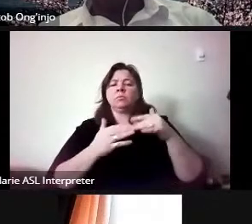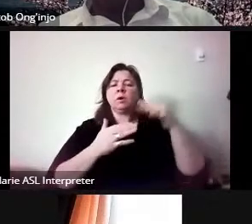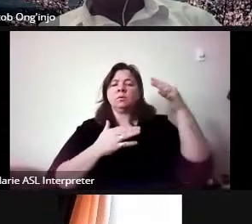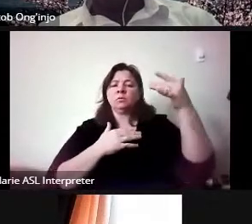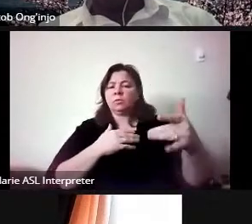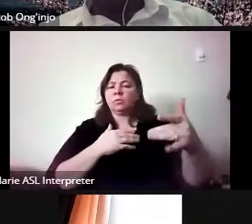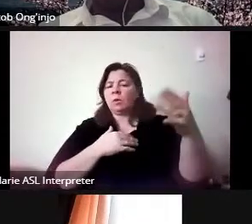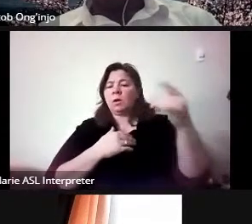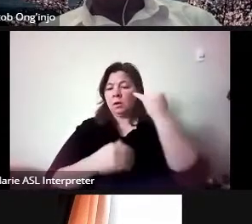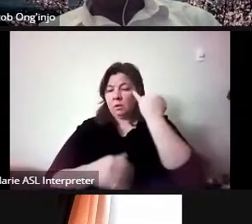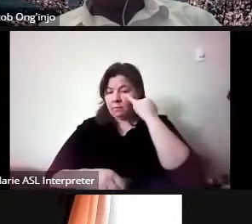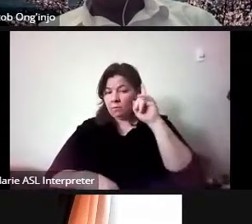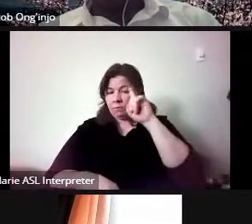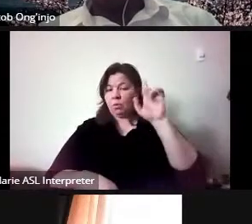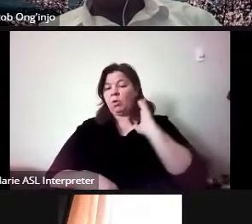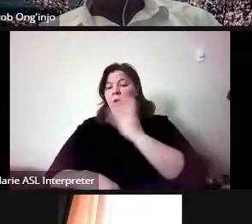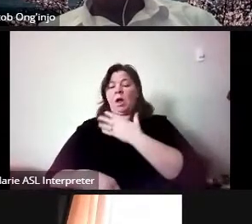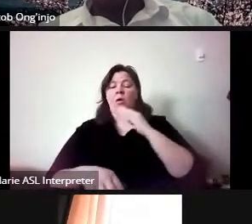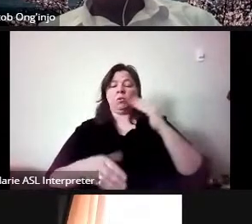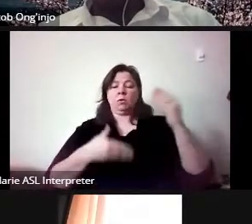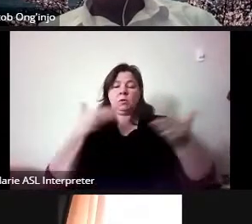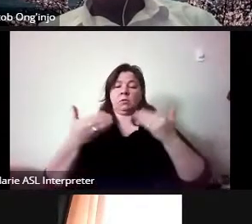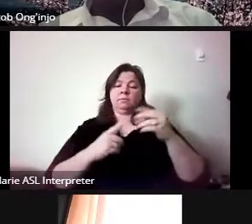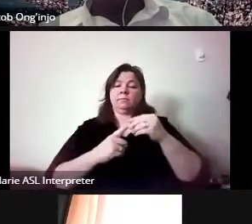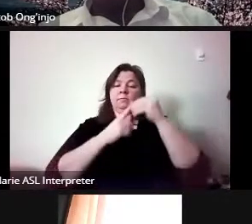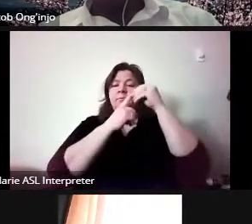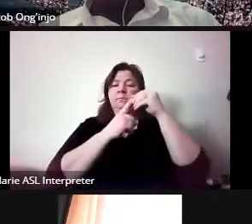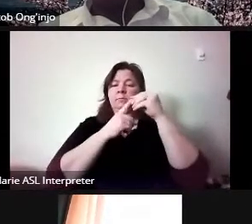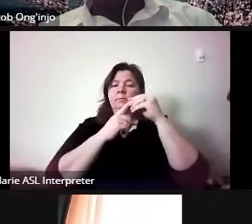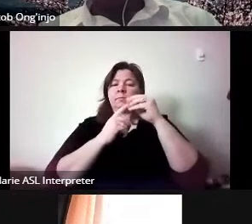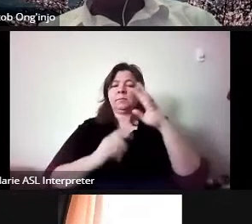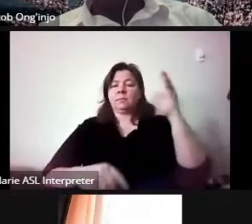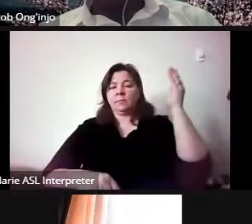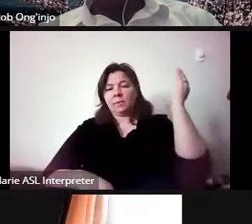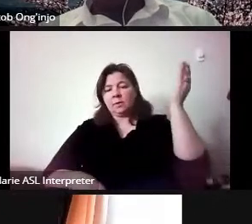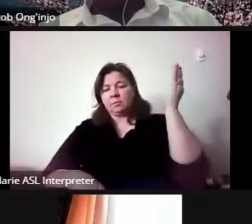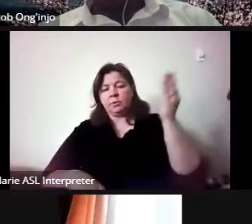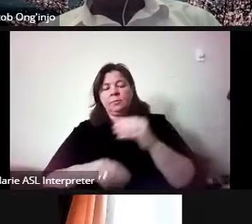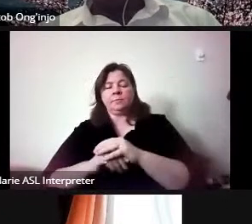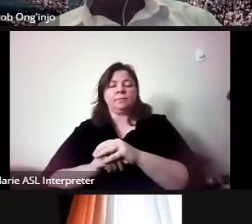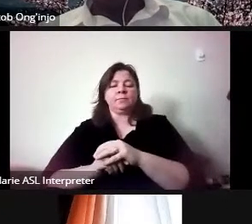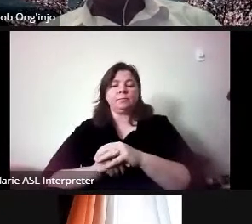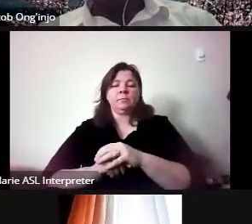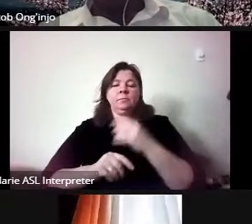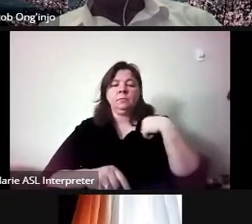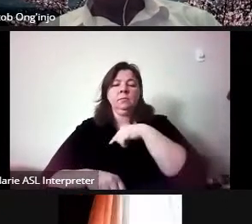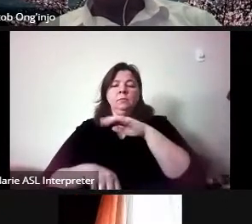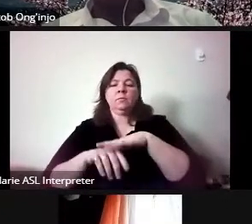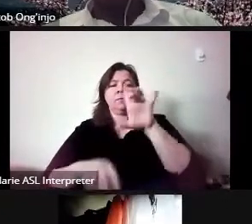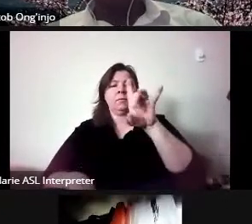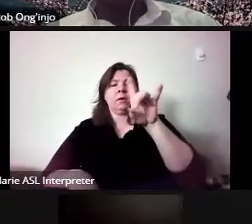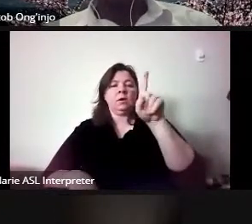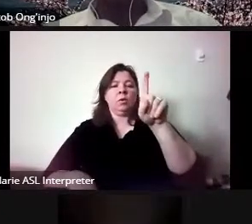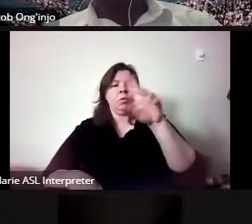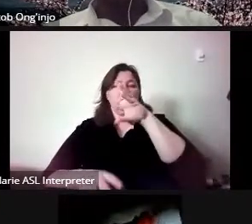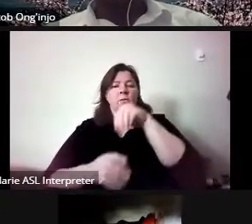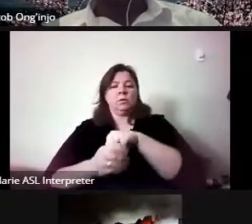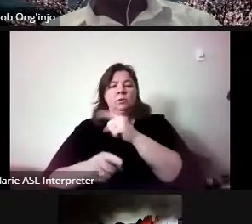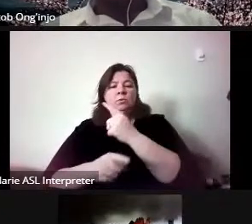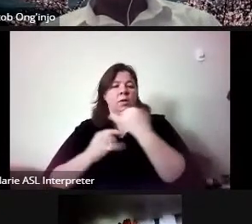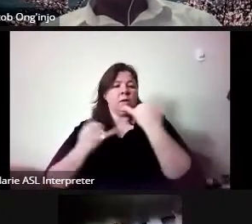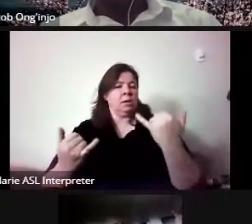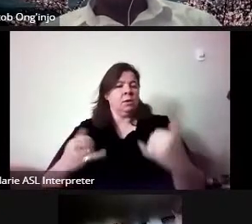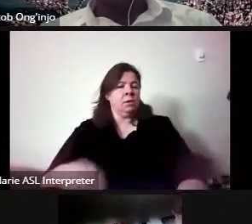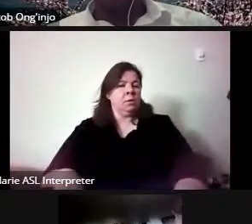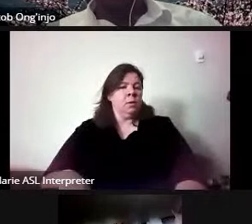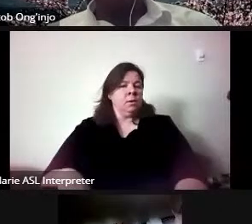questions for our guest speaker. Thank you very much once again for being here. We are on 81 participants at this point.